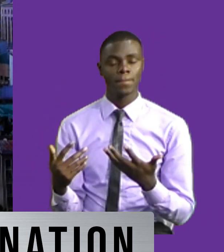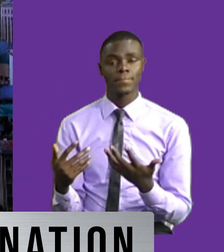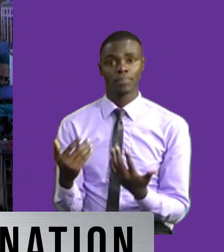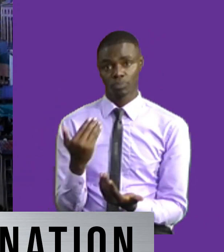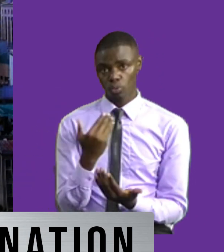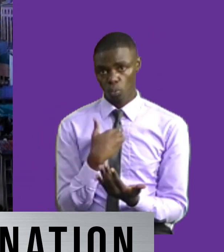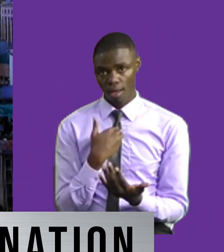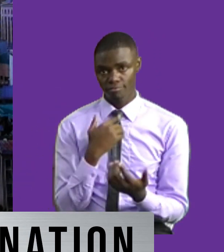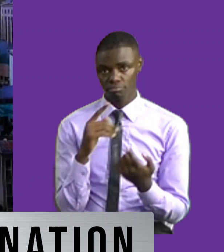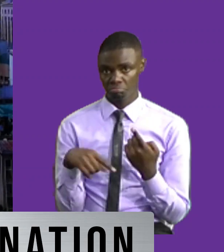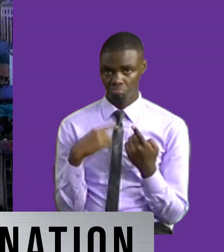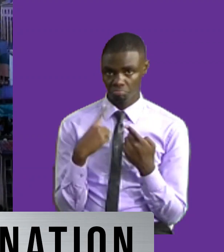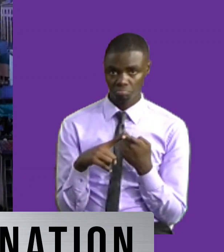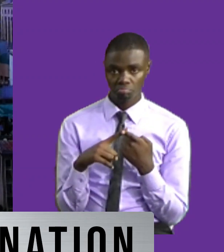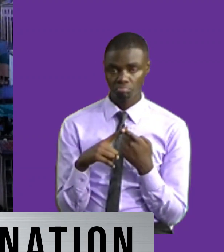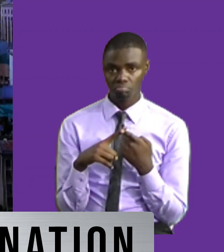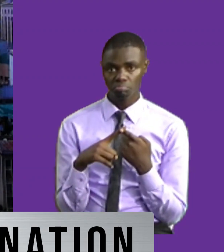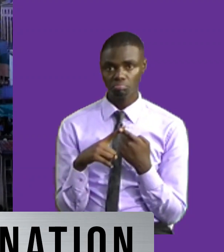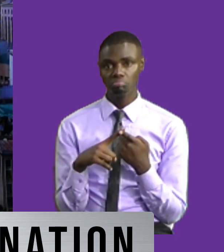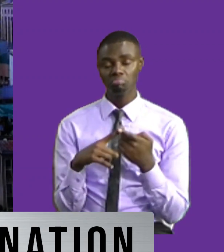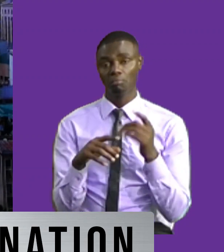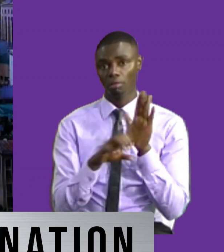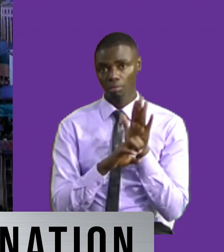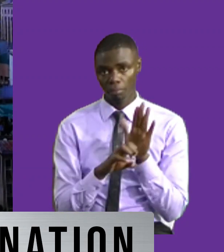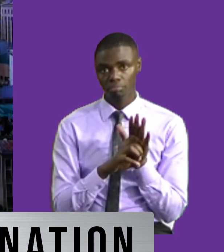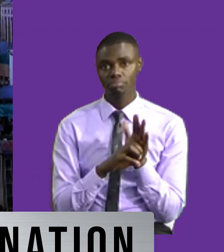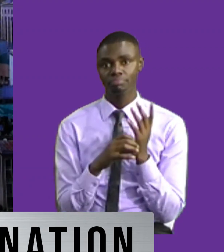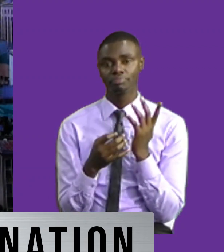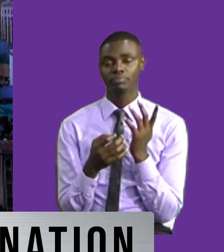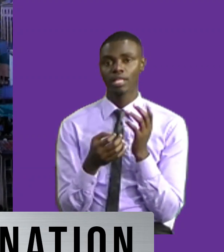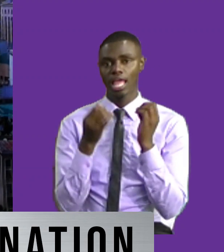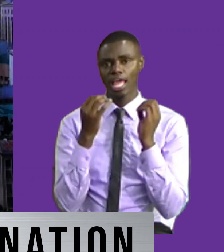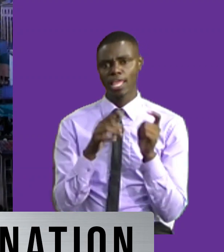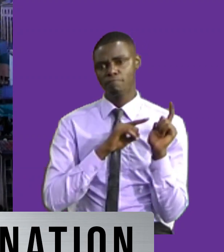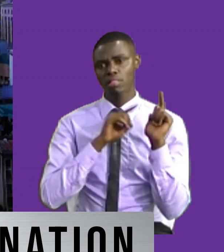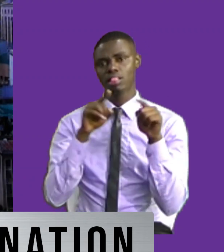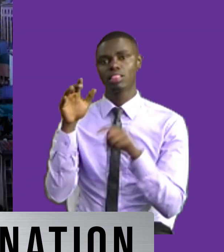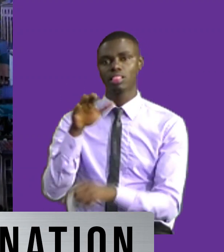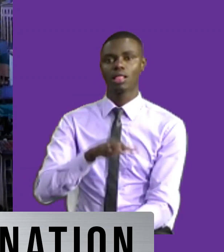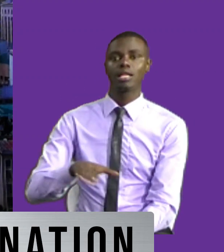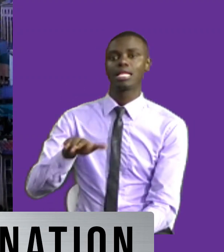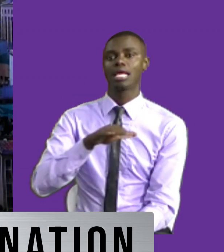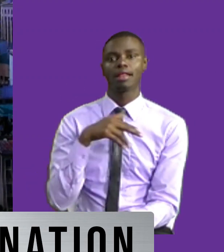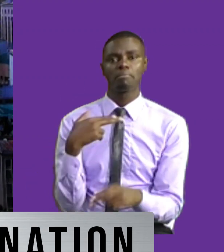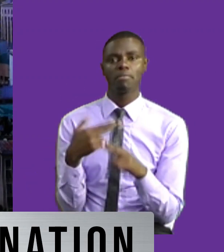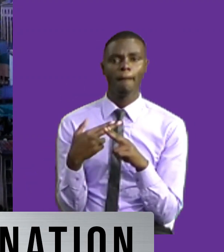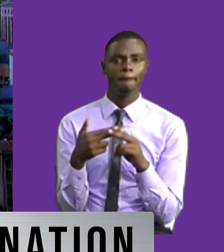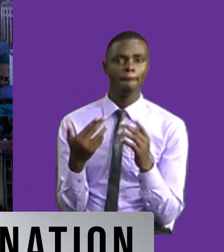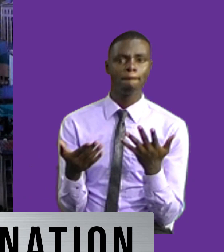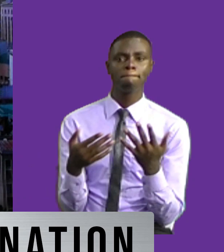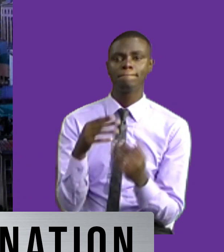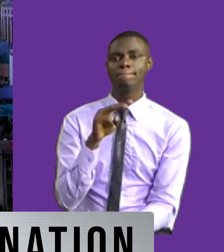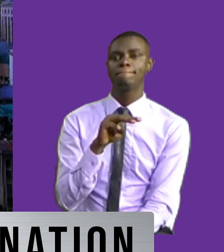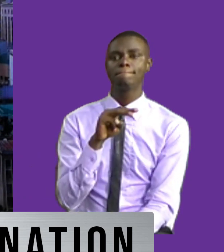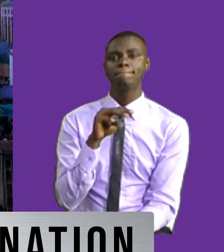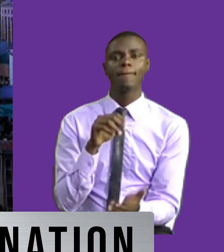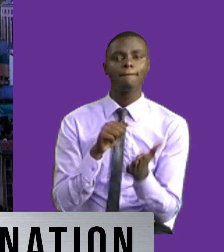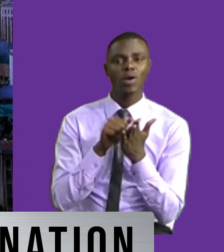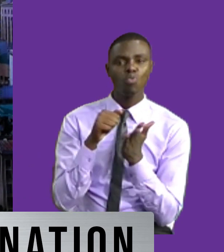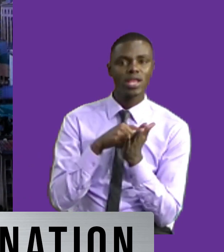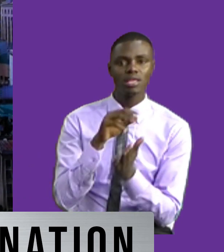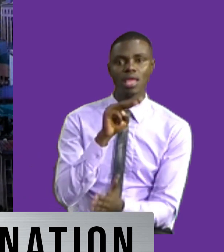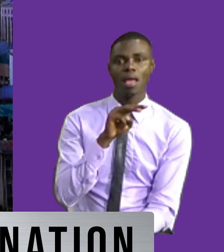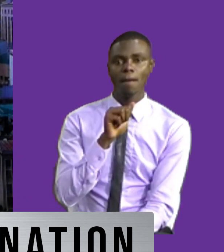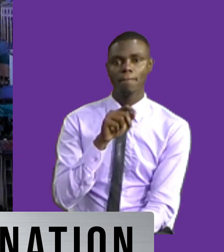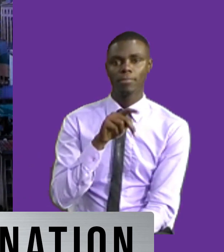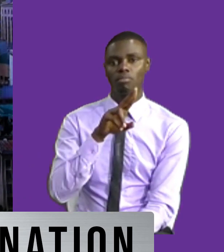We've got, for example, if you go to an area like Makueni,